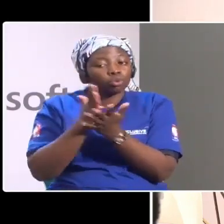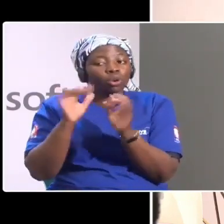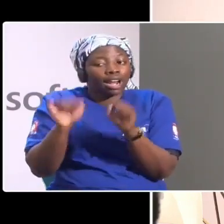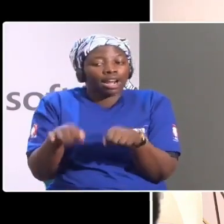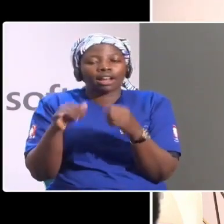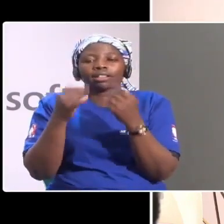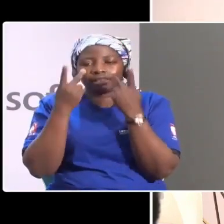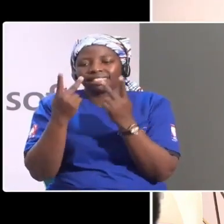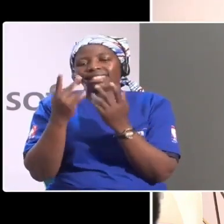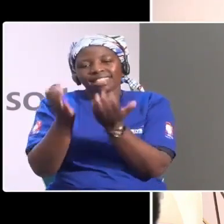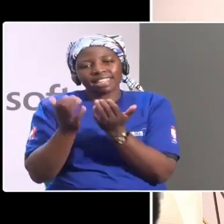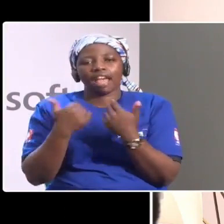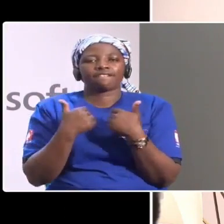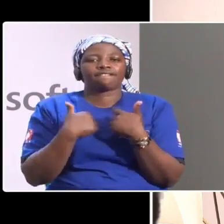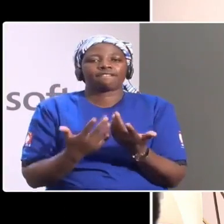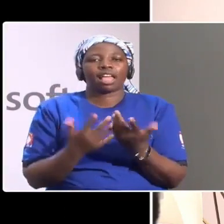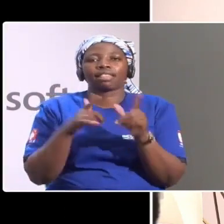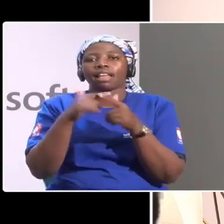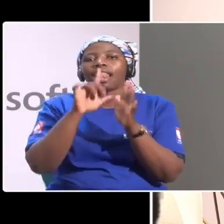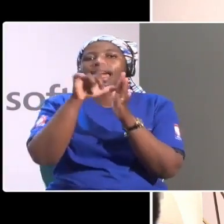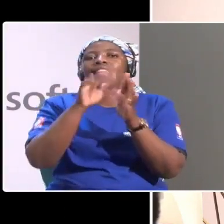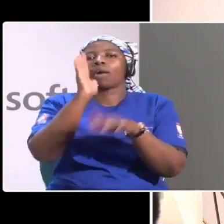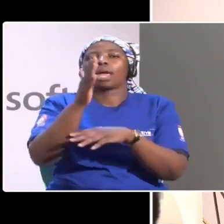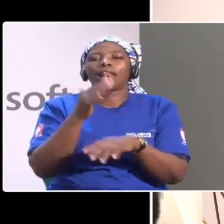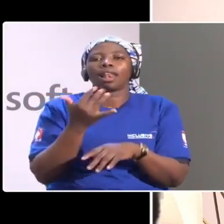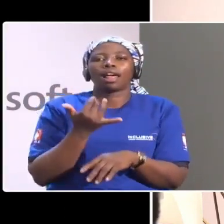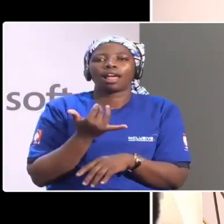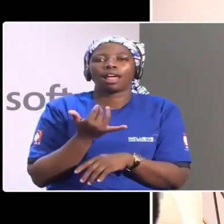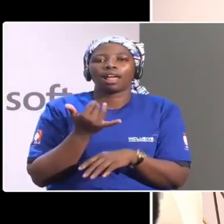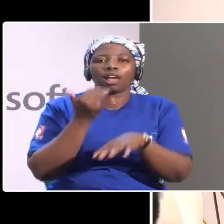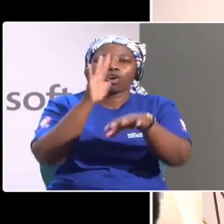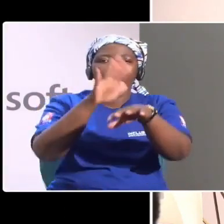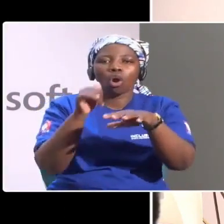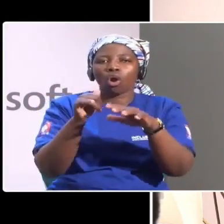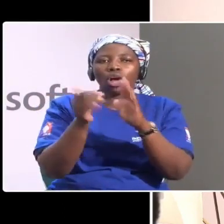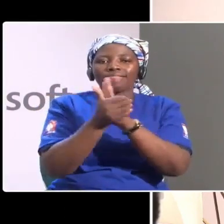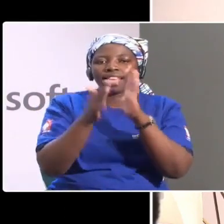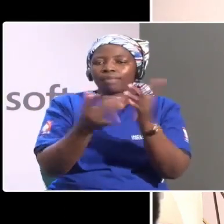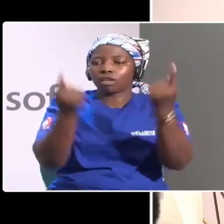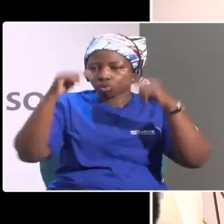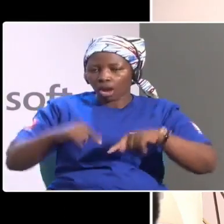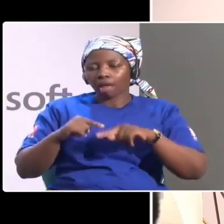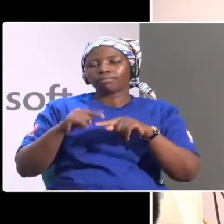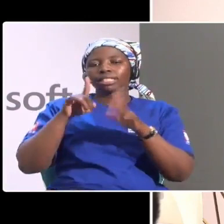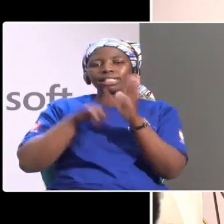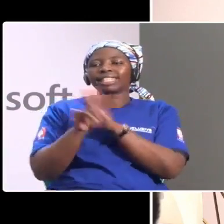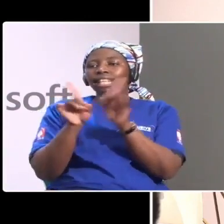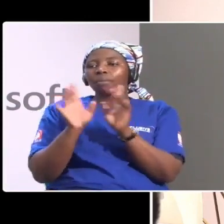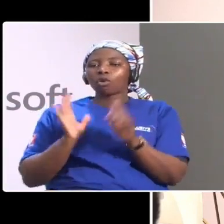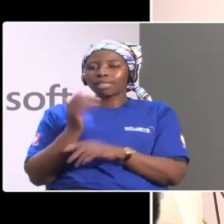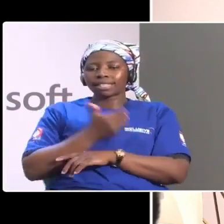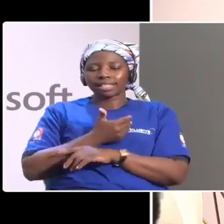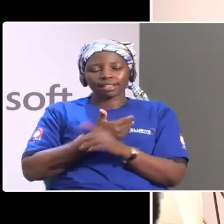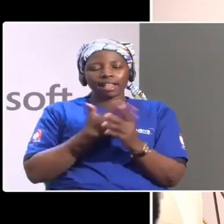that. And then we are going to make a call for experts to sit in that committee and look at